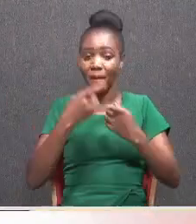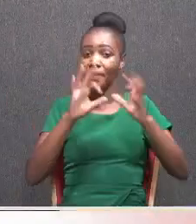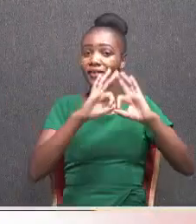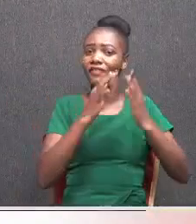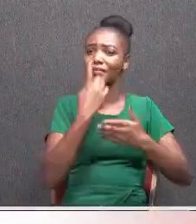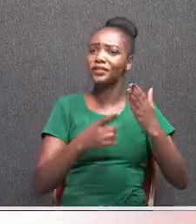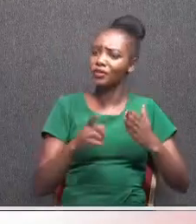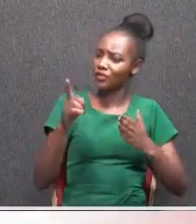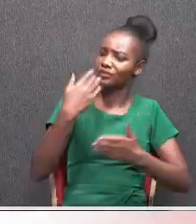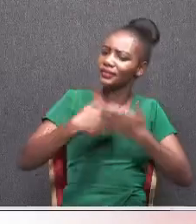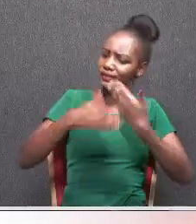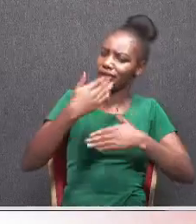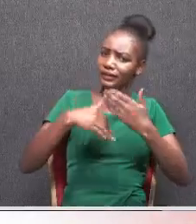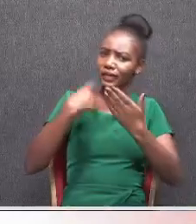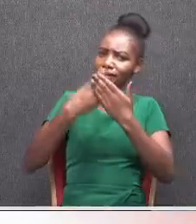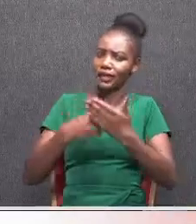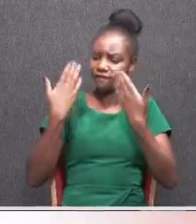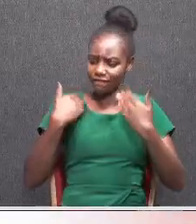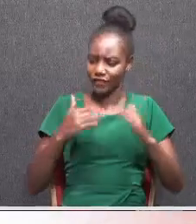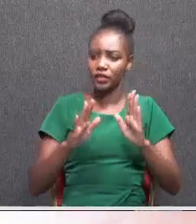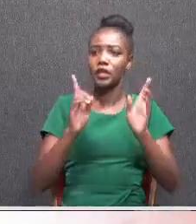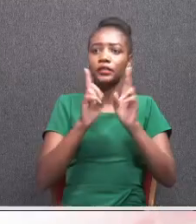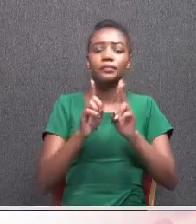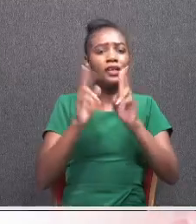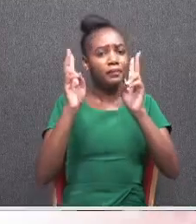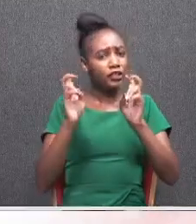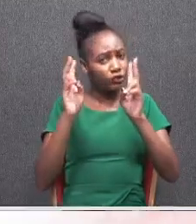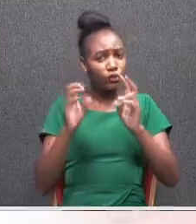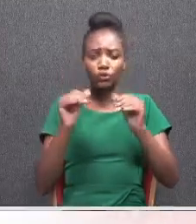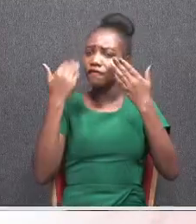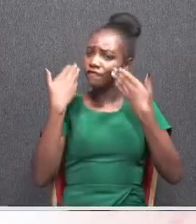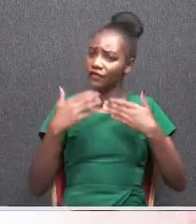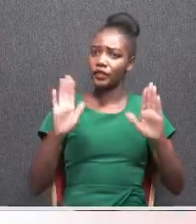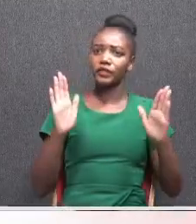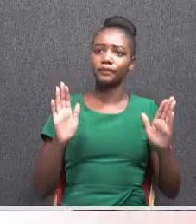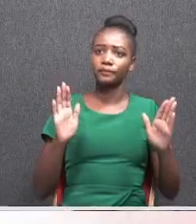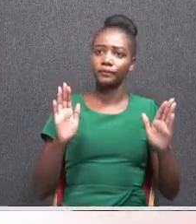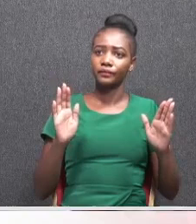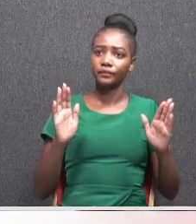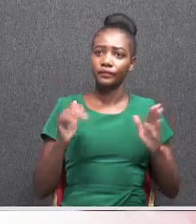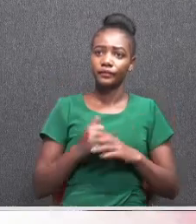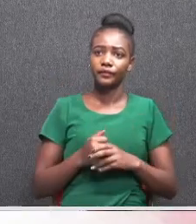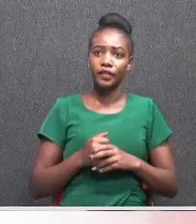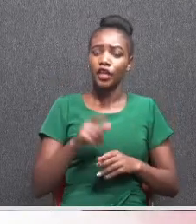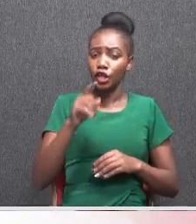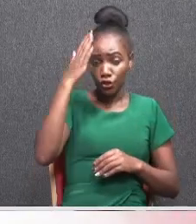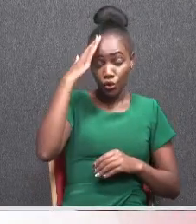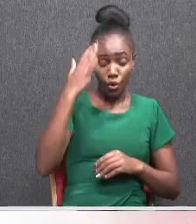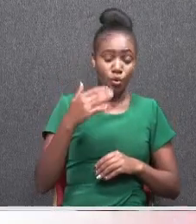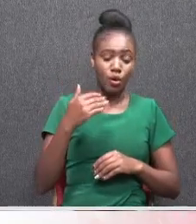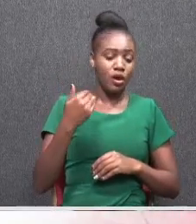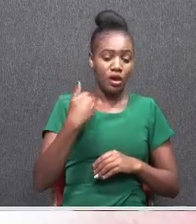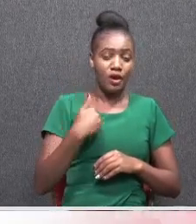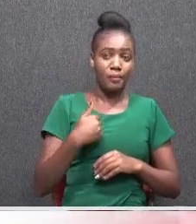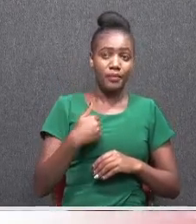says they had discussed the matter and paid his wife's school fees. Pana hiyo ni takataka kwa sababu ni alimpeleka na